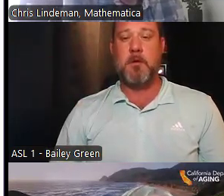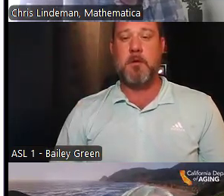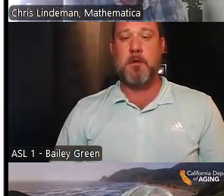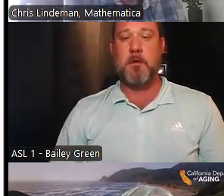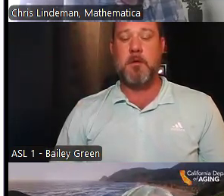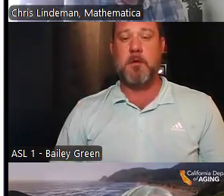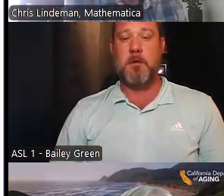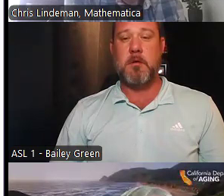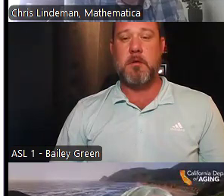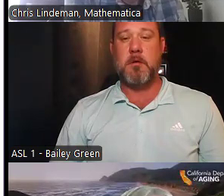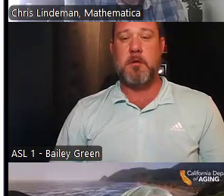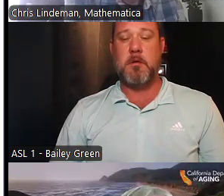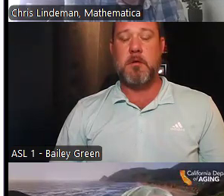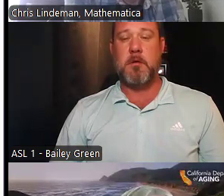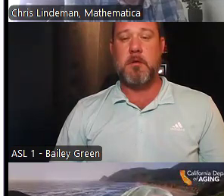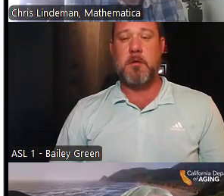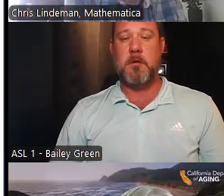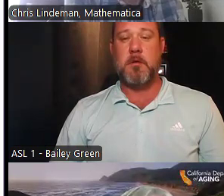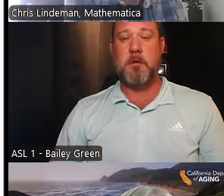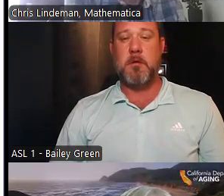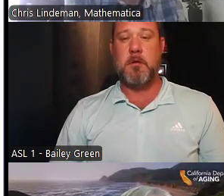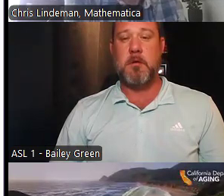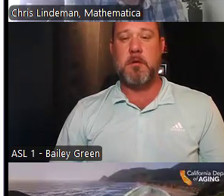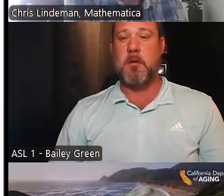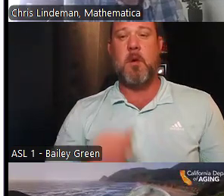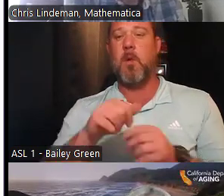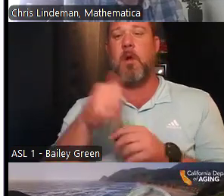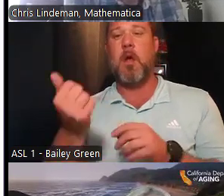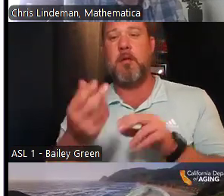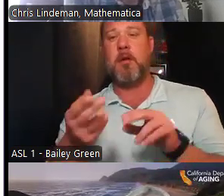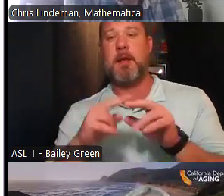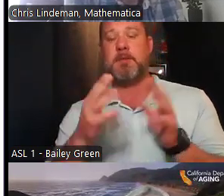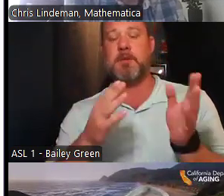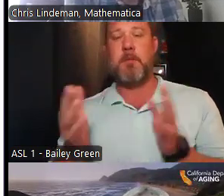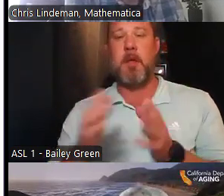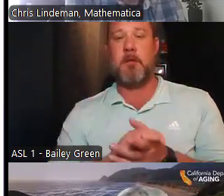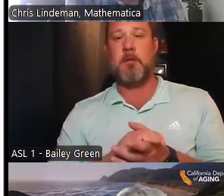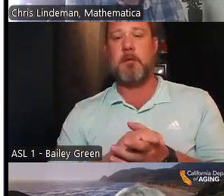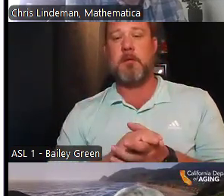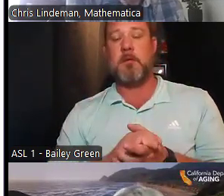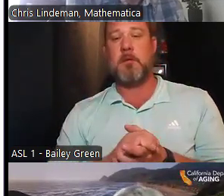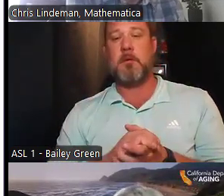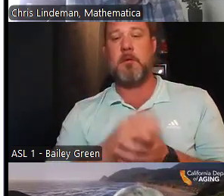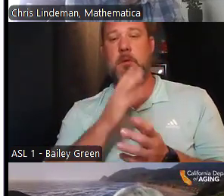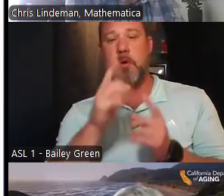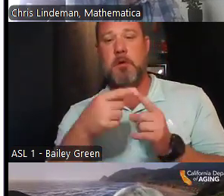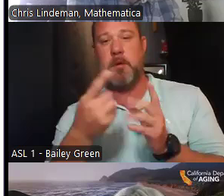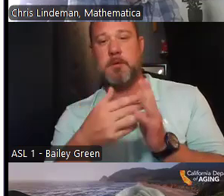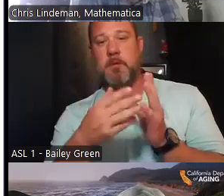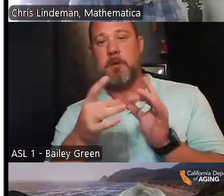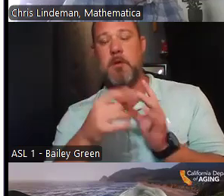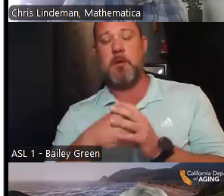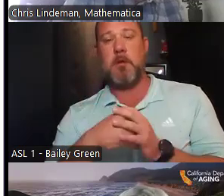Excellent. We do have a question here about what other enhancements are planned. Chris, do you want to talk about some of those that you mentioned?